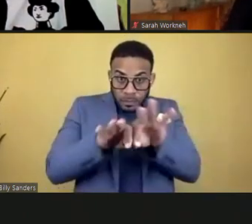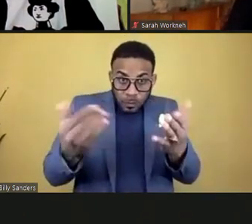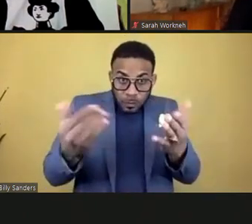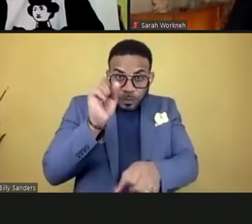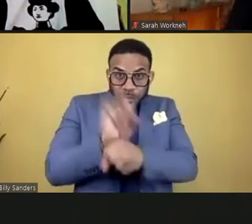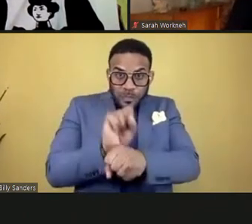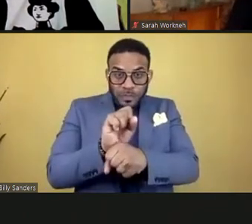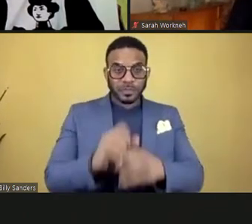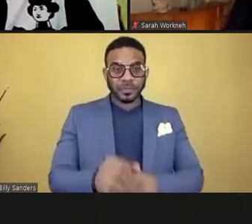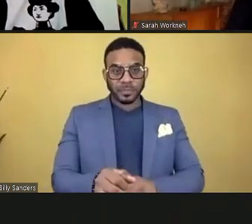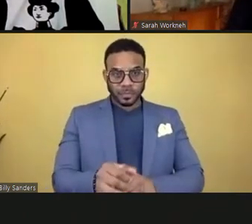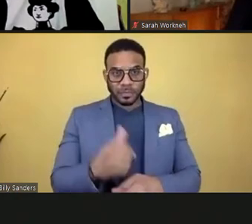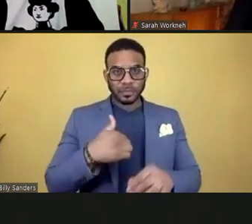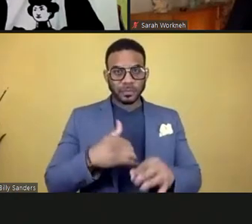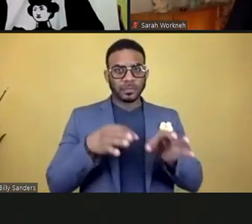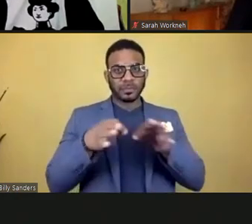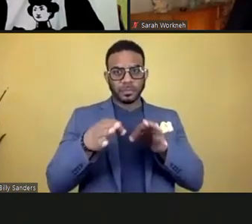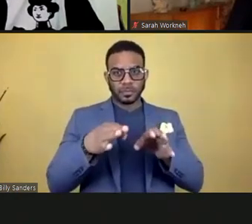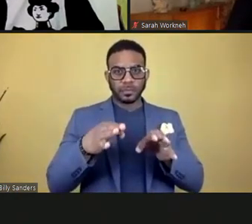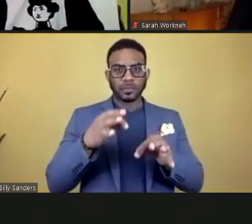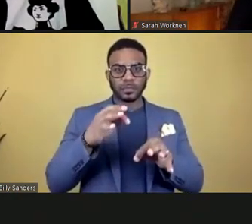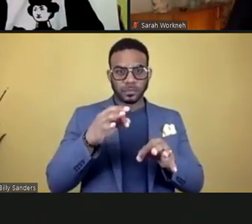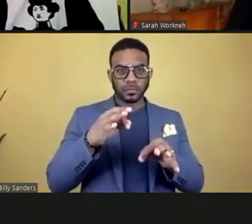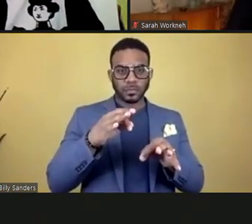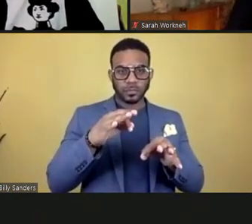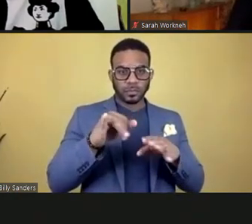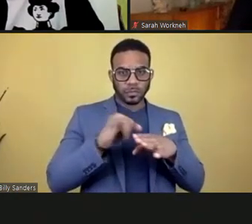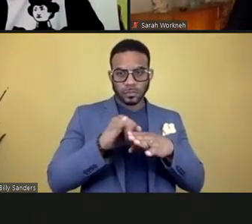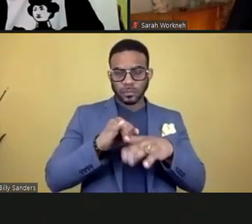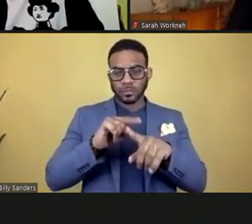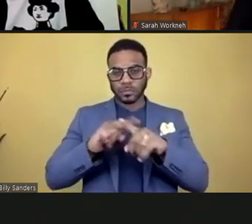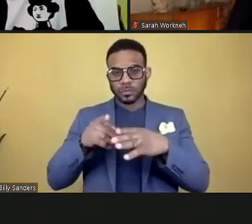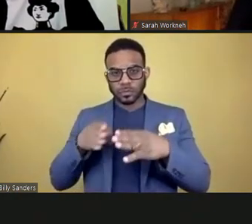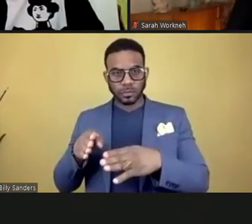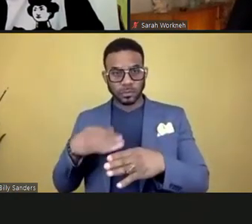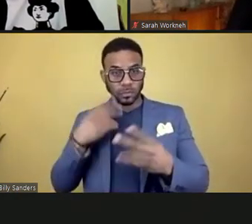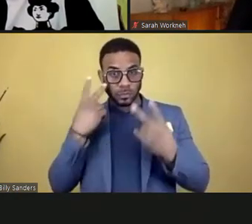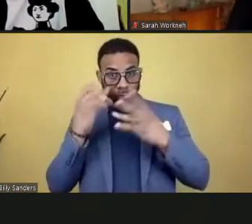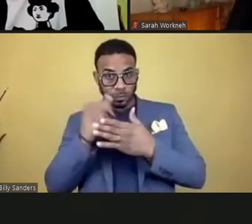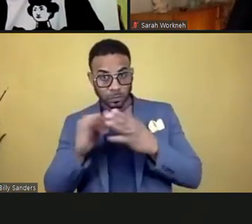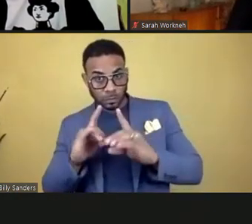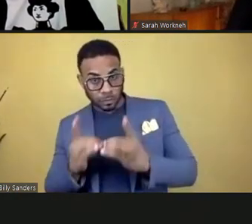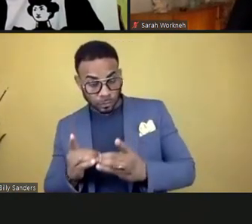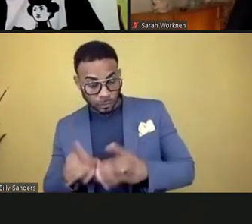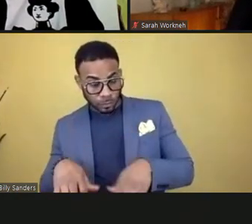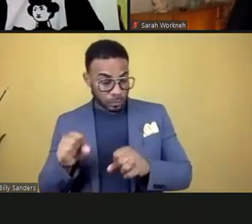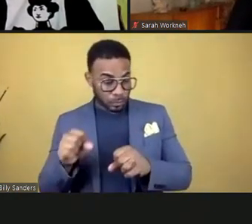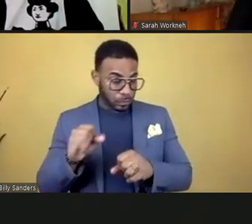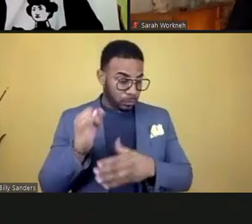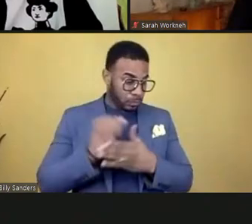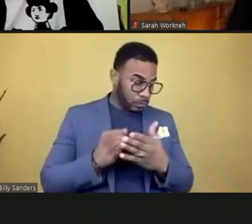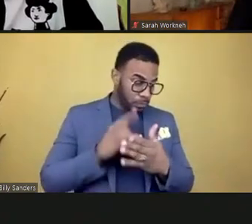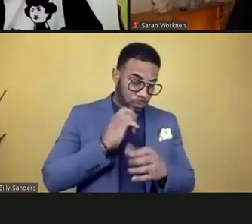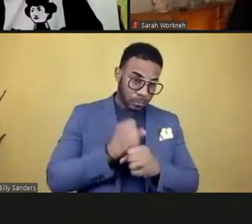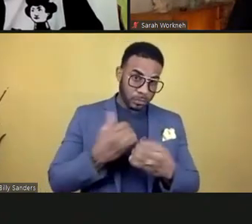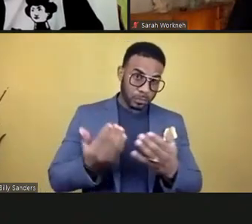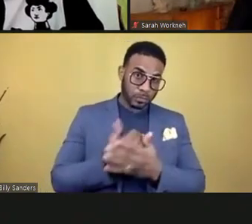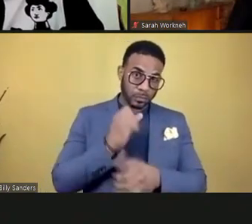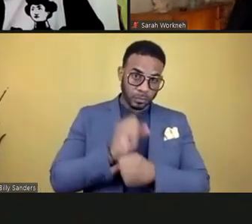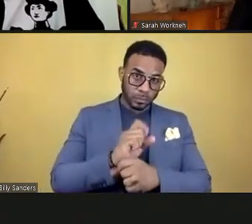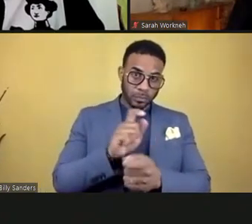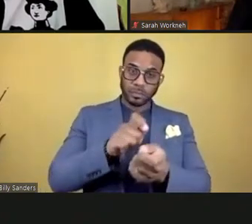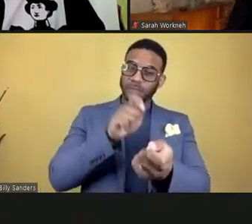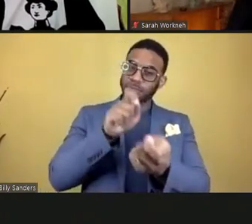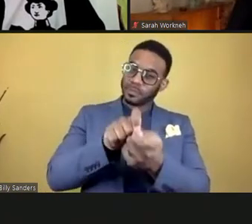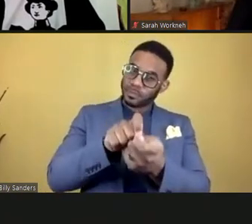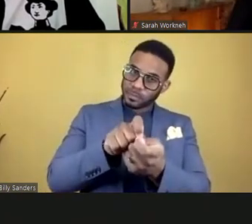work. We define residencies in many ways. Our visual arts department hosts artists to create new work